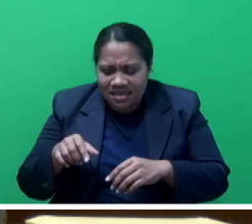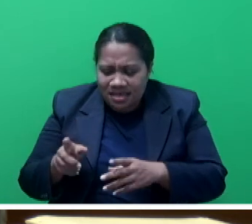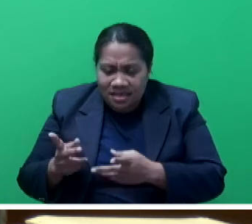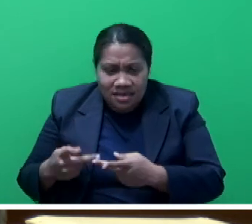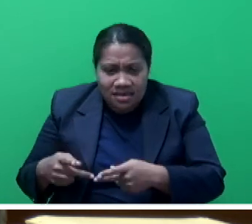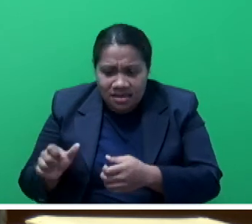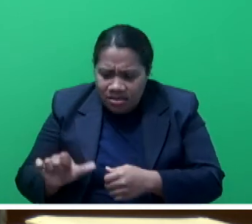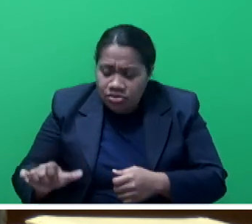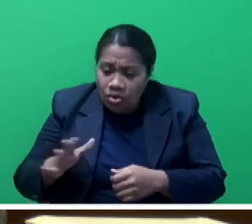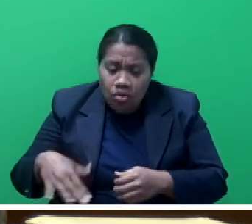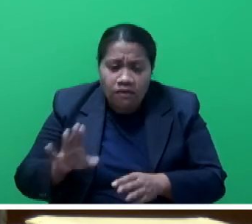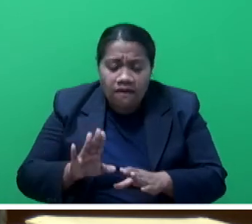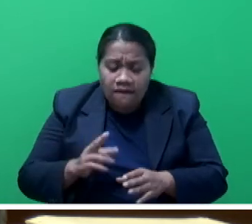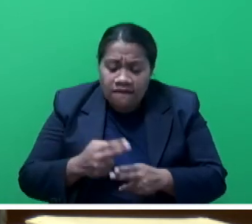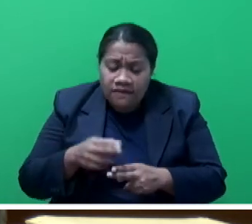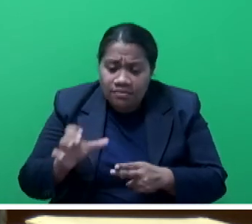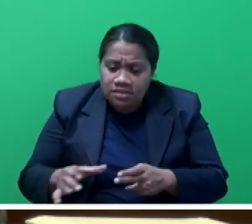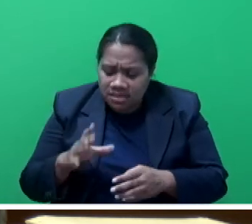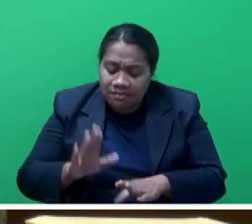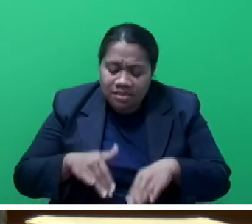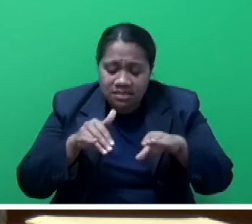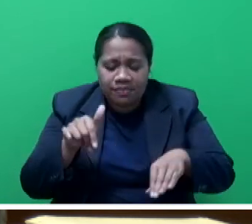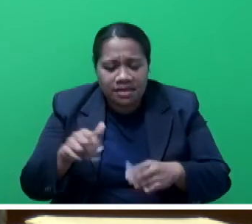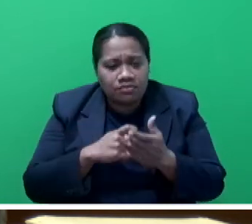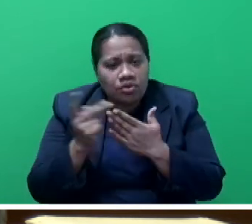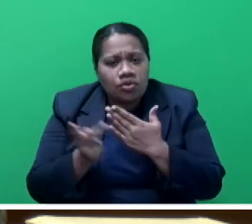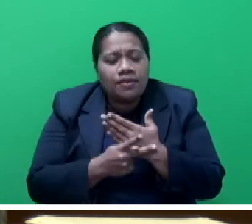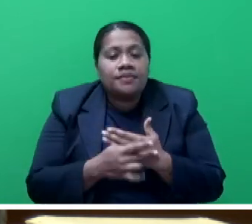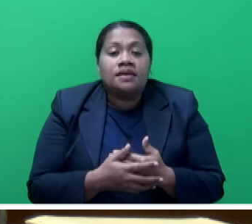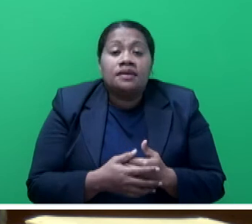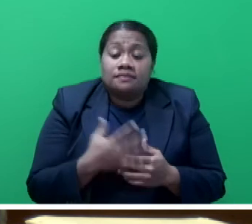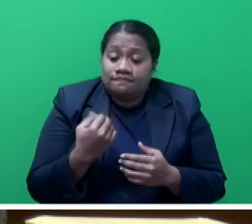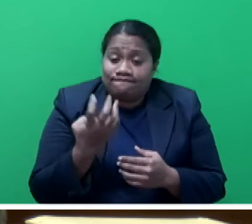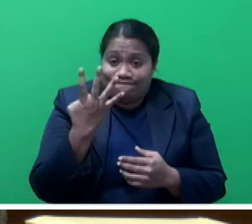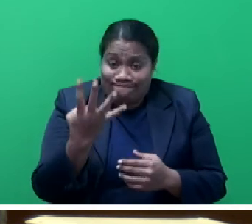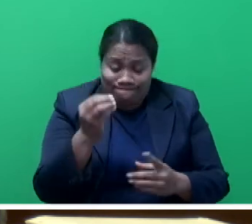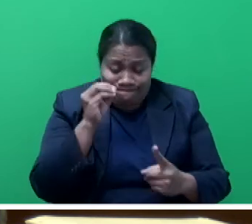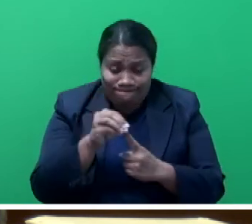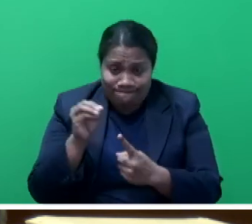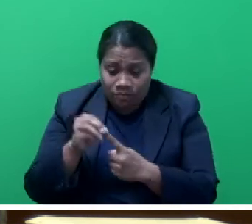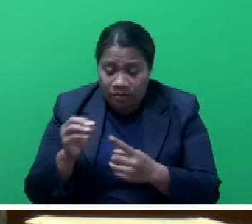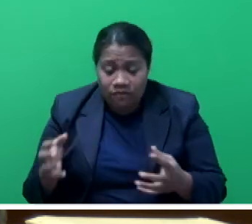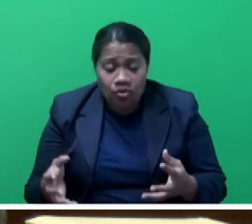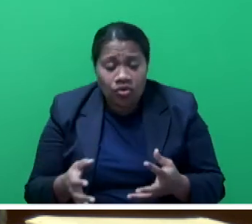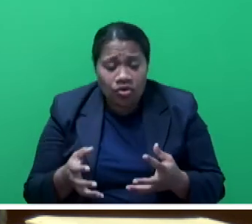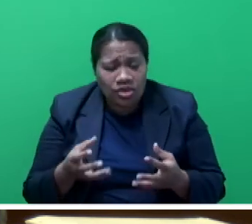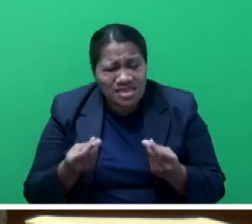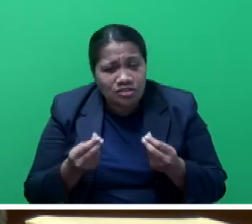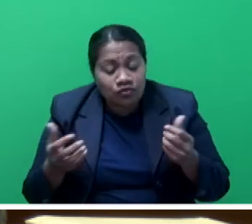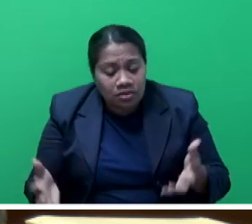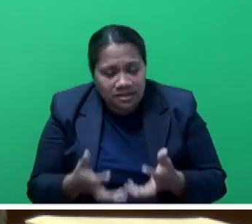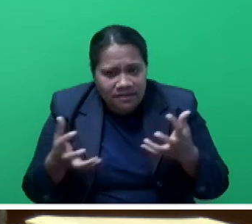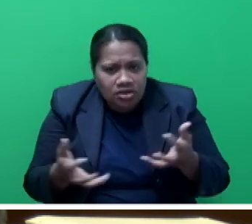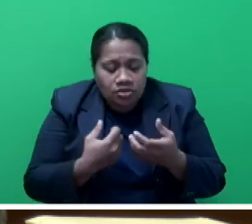different areas participate in this program. So, Mr. Speaker say, there are 4 objectives with this cash for cultivation program. 1, the